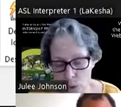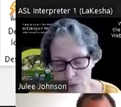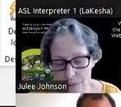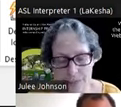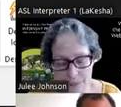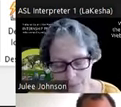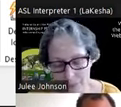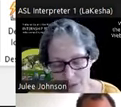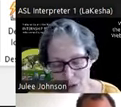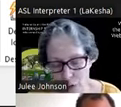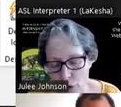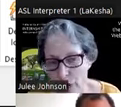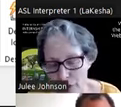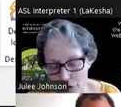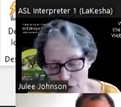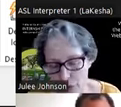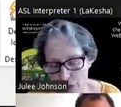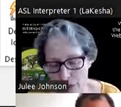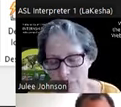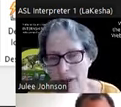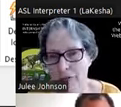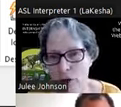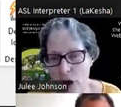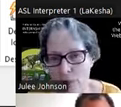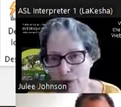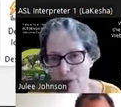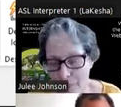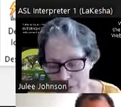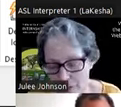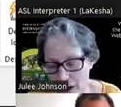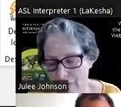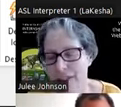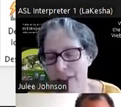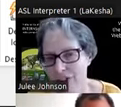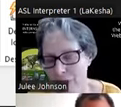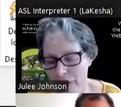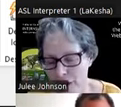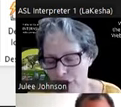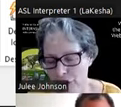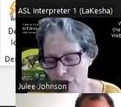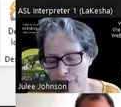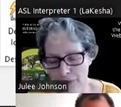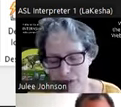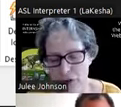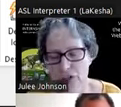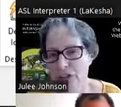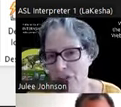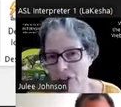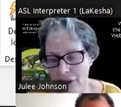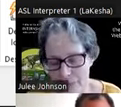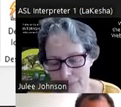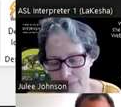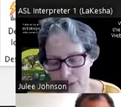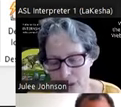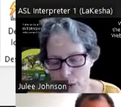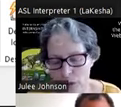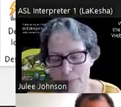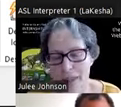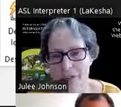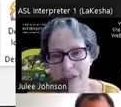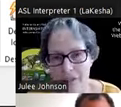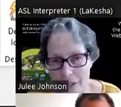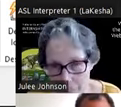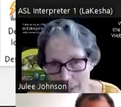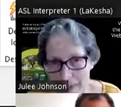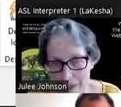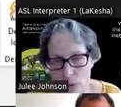All told, 400 students applied for almost 75 summer internship positions this year, which